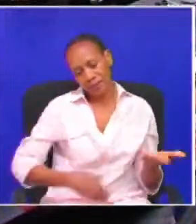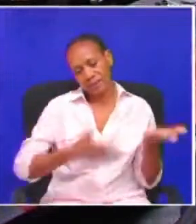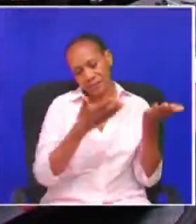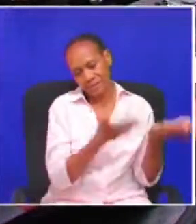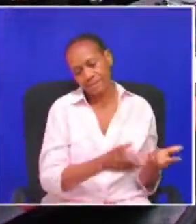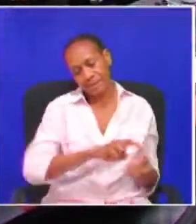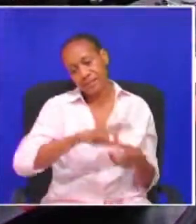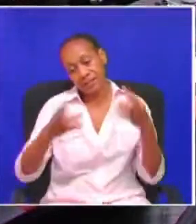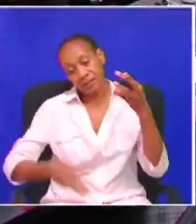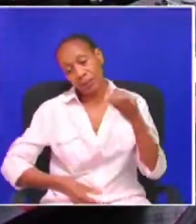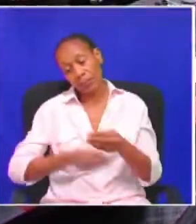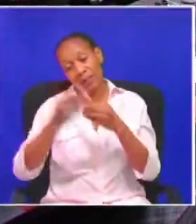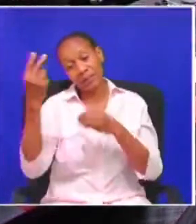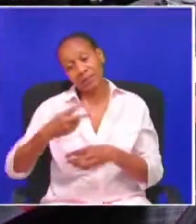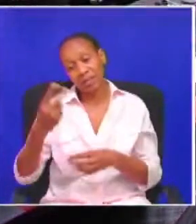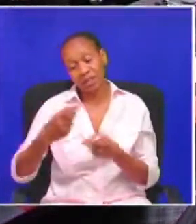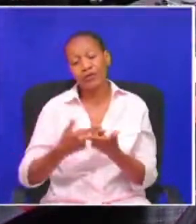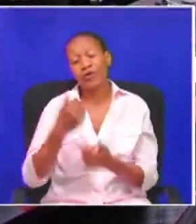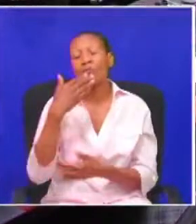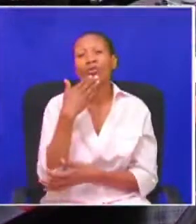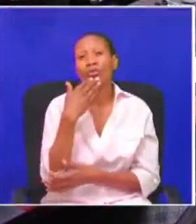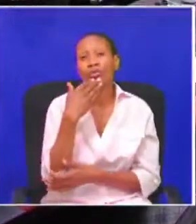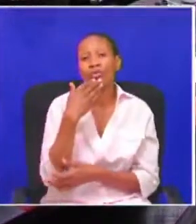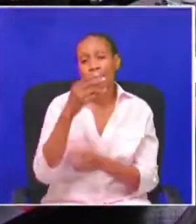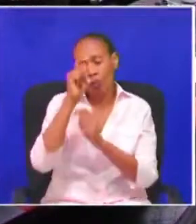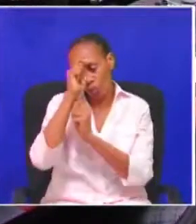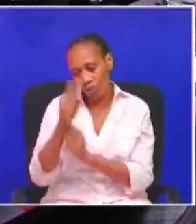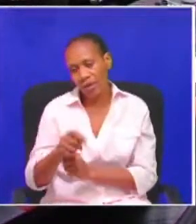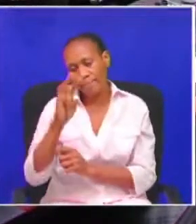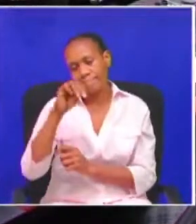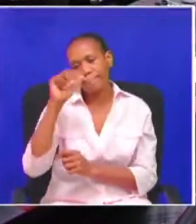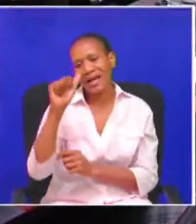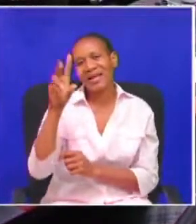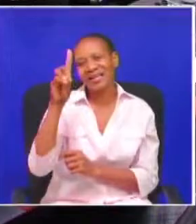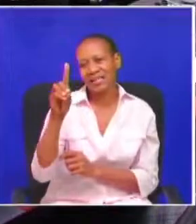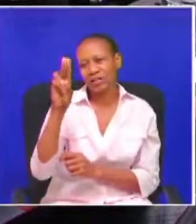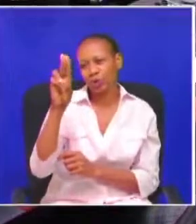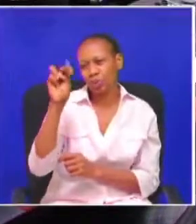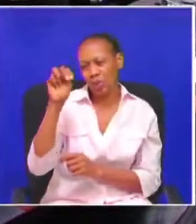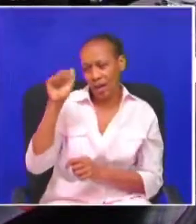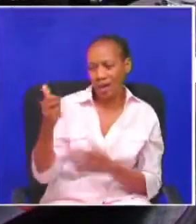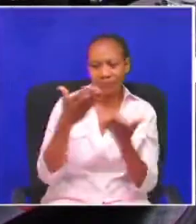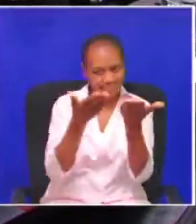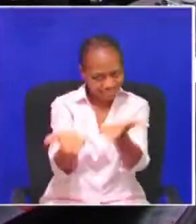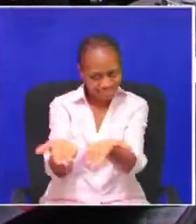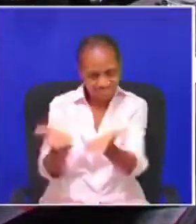second supplementary will be from Honorable N. Maduna.